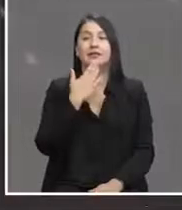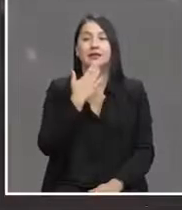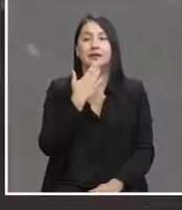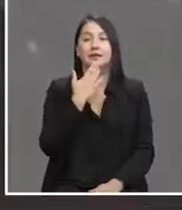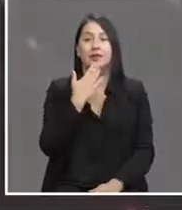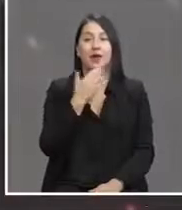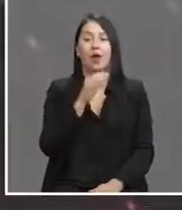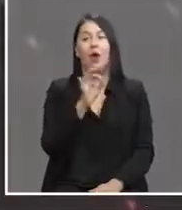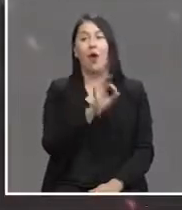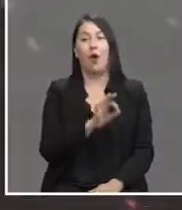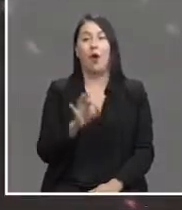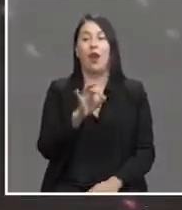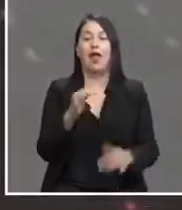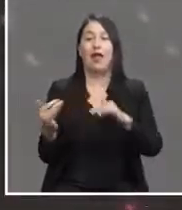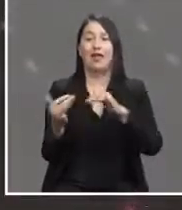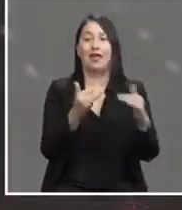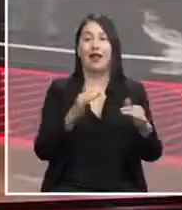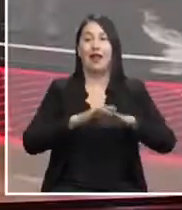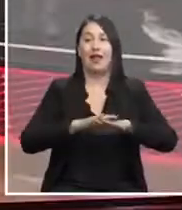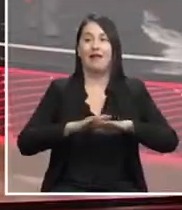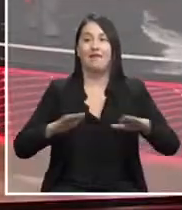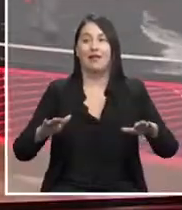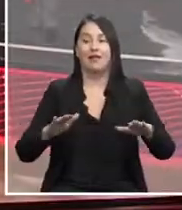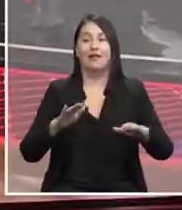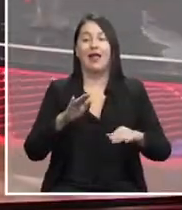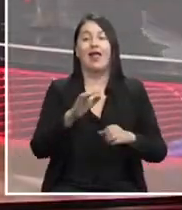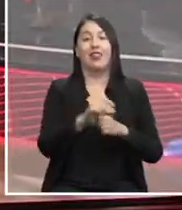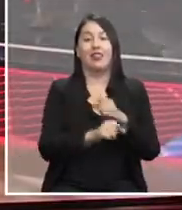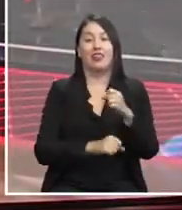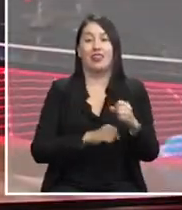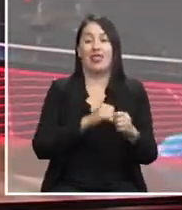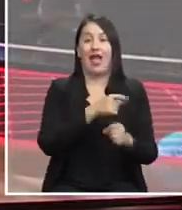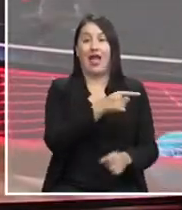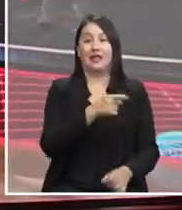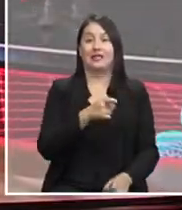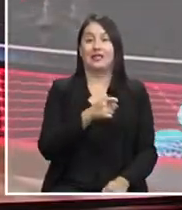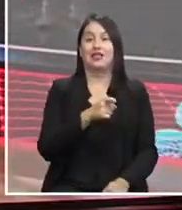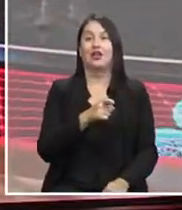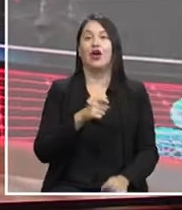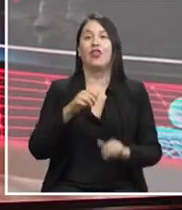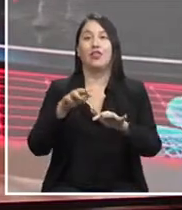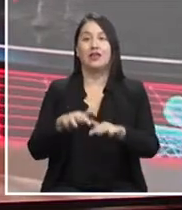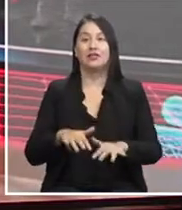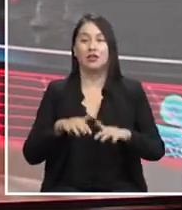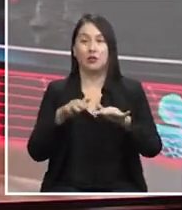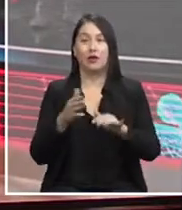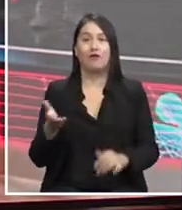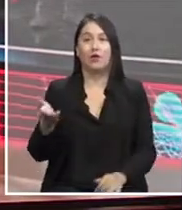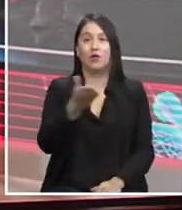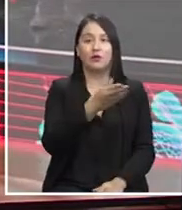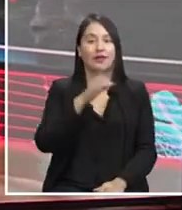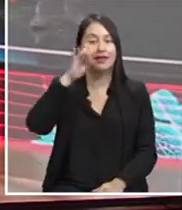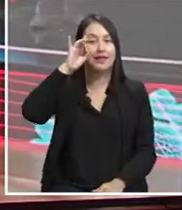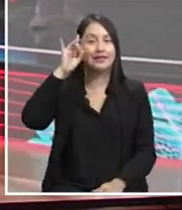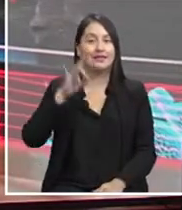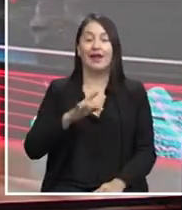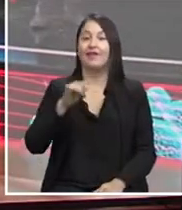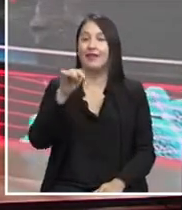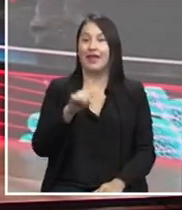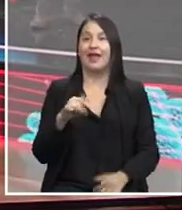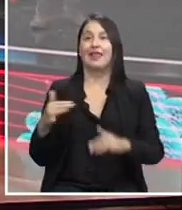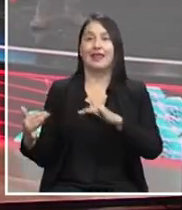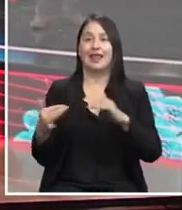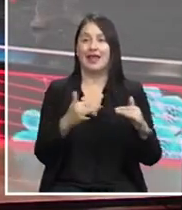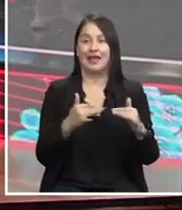20th century. You all know that this is the war you have in mind.